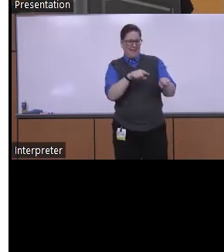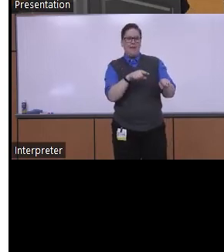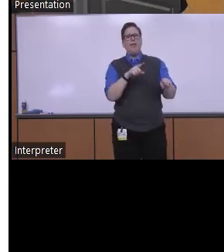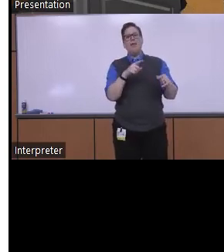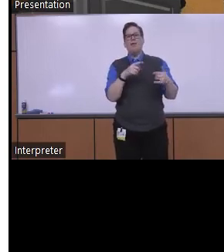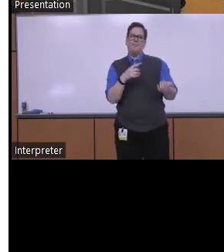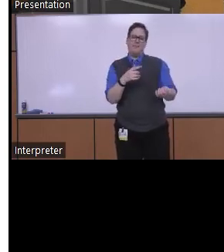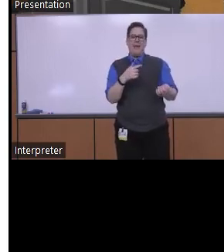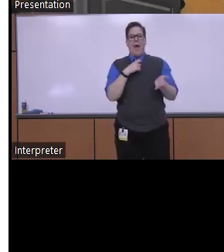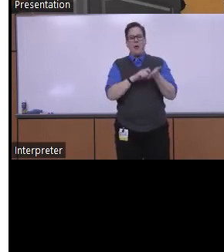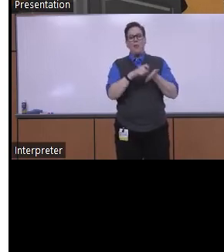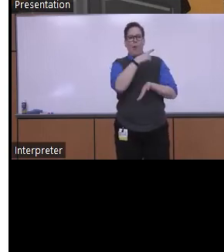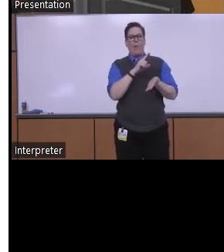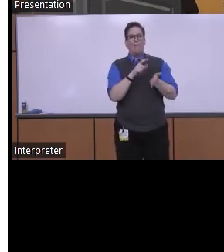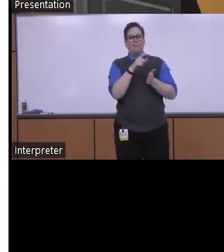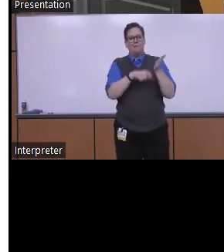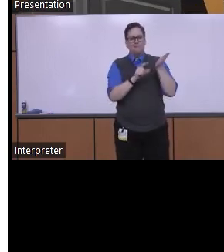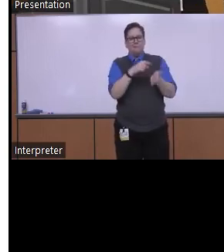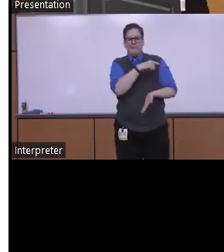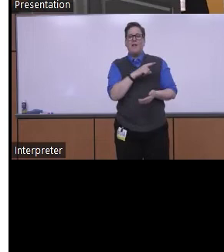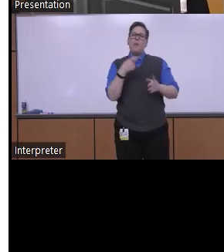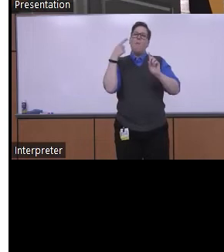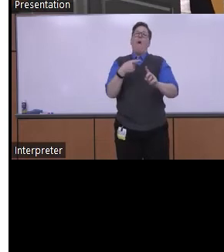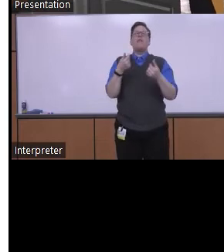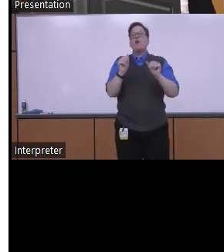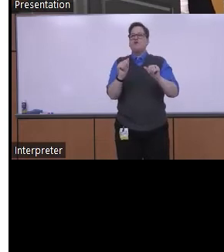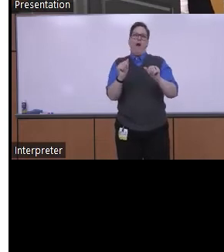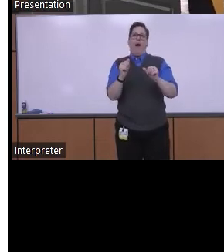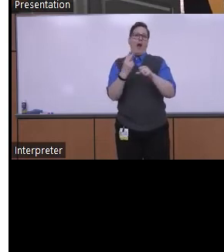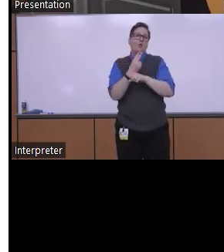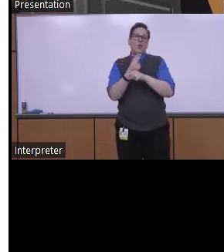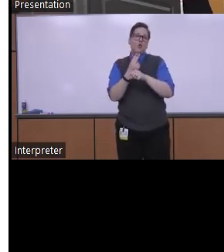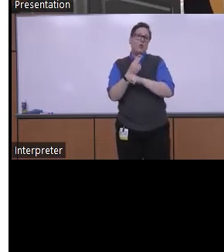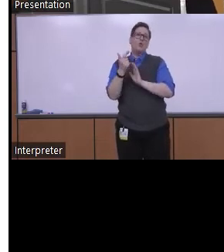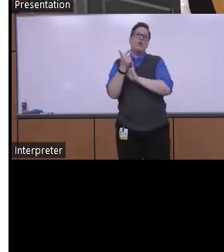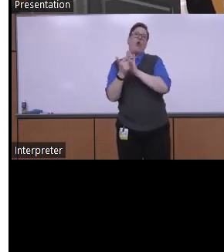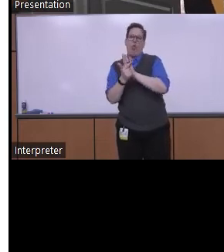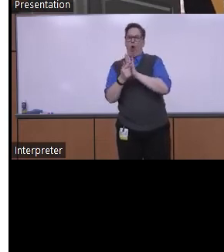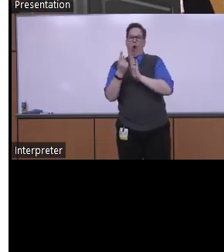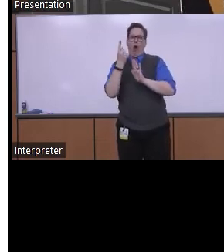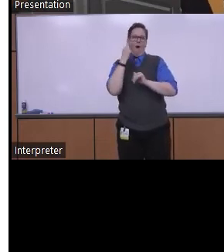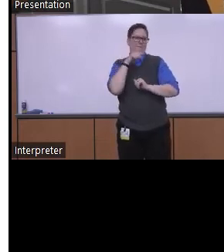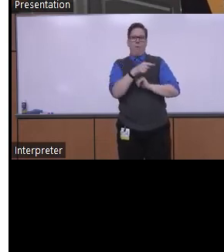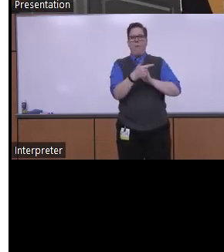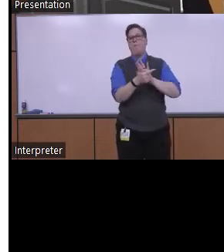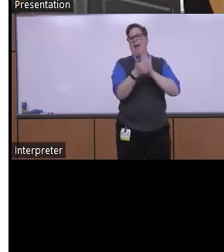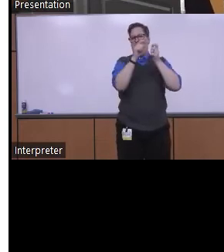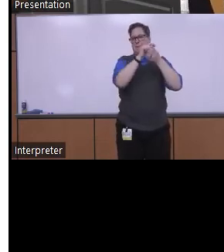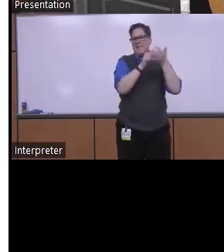of my pieces I wrote in March when that came out. In the meantime, in Florida, trans care is completely